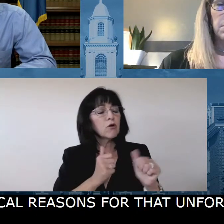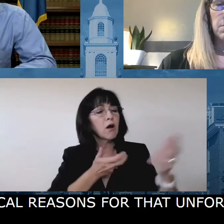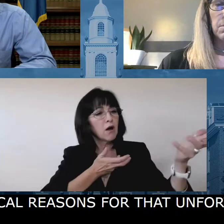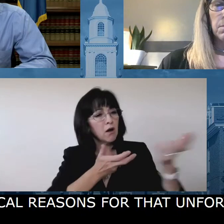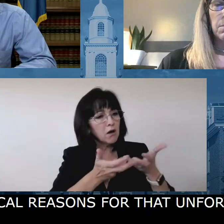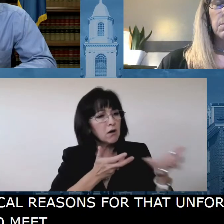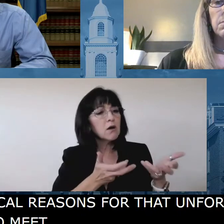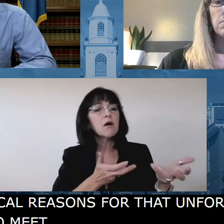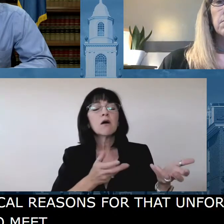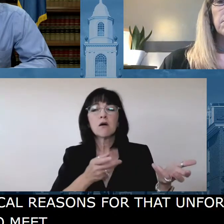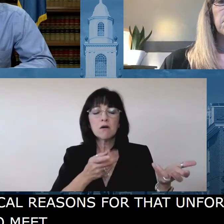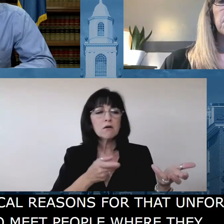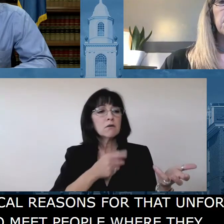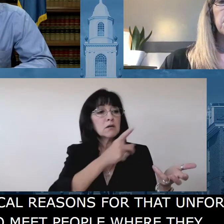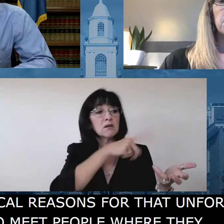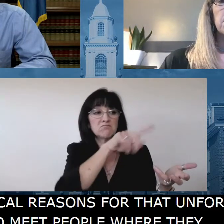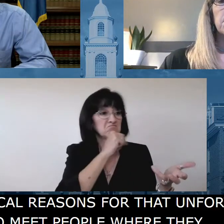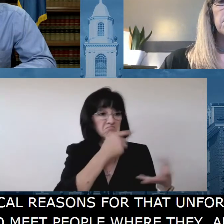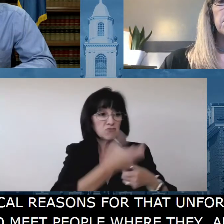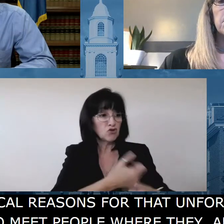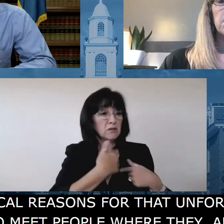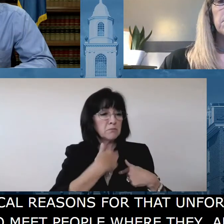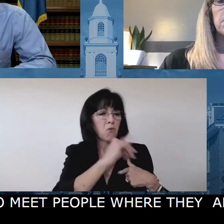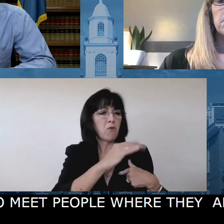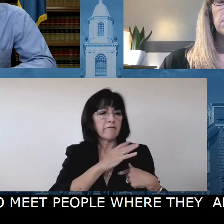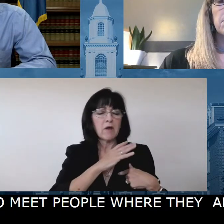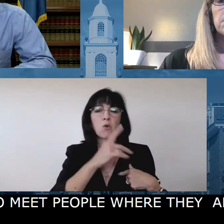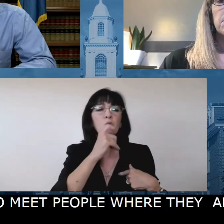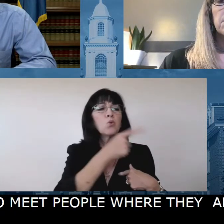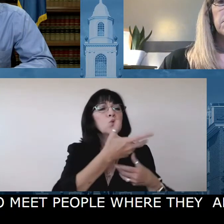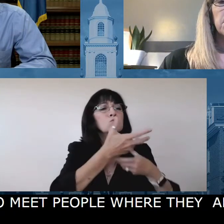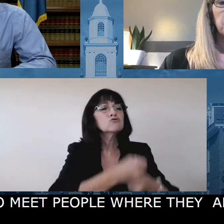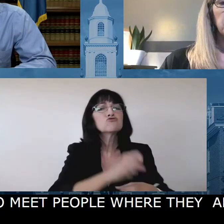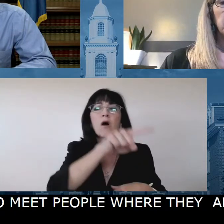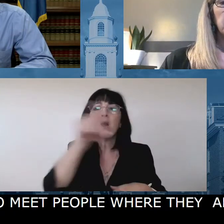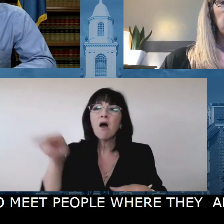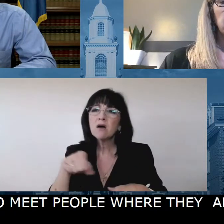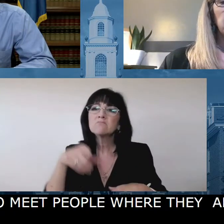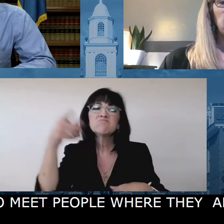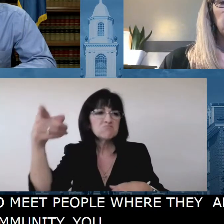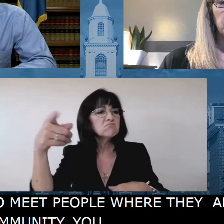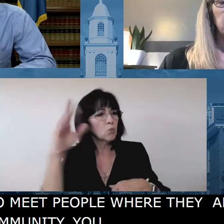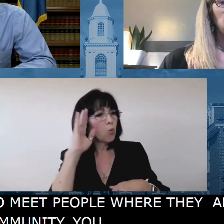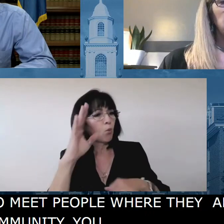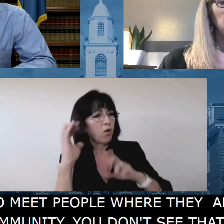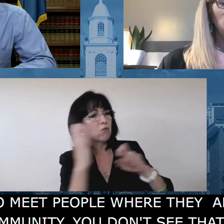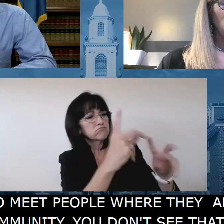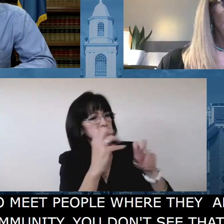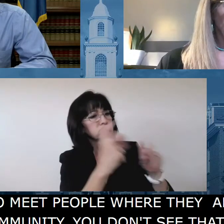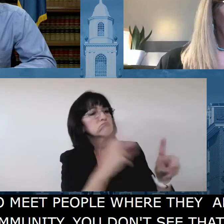trusted sources in the community. You don't see that in other places.